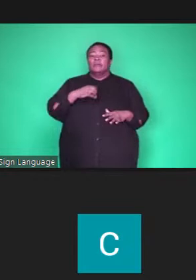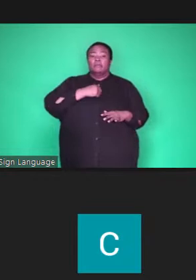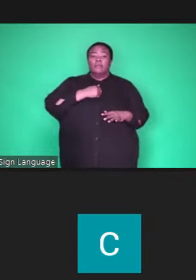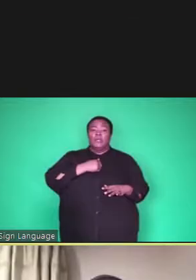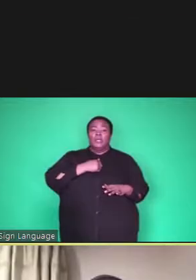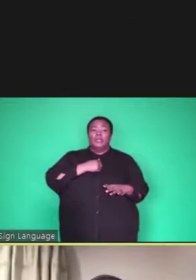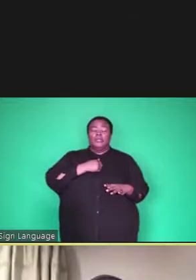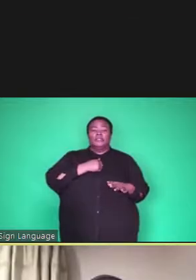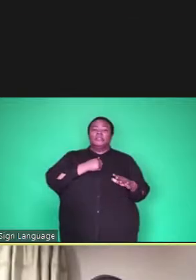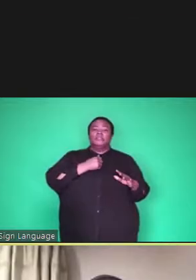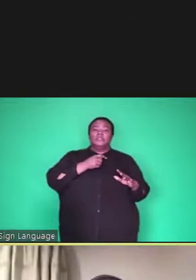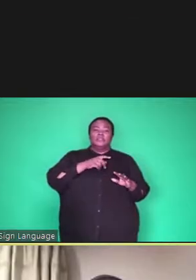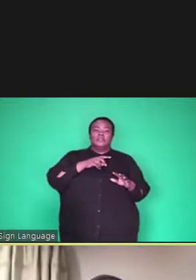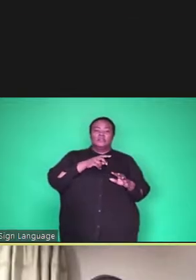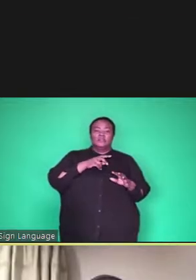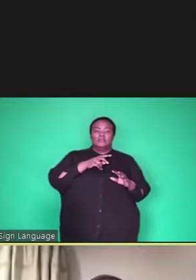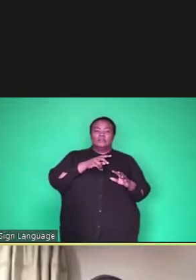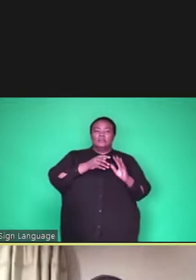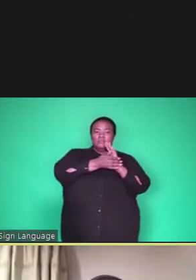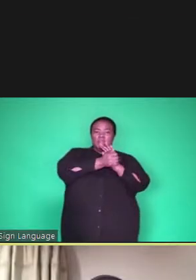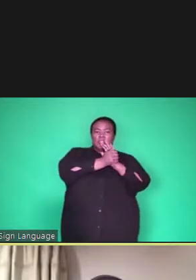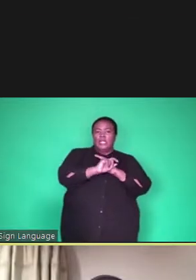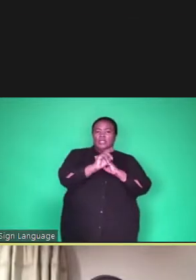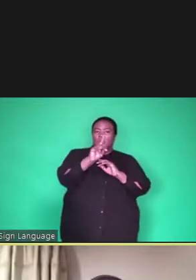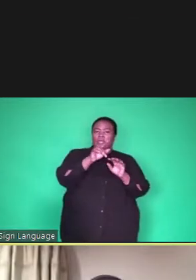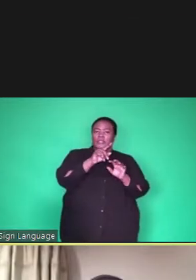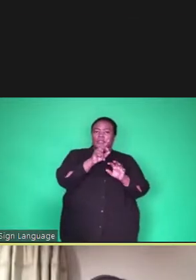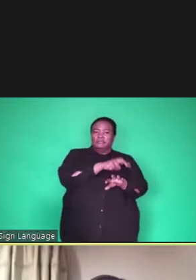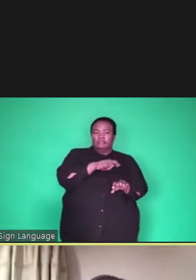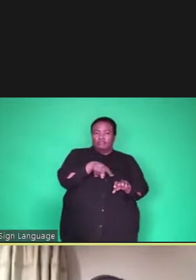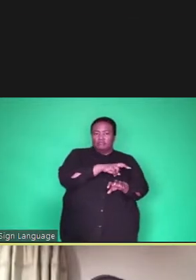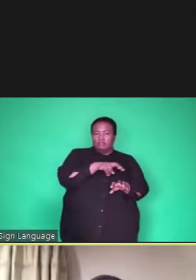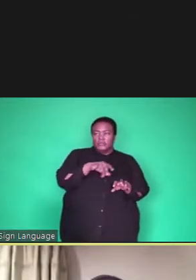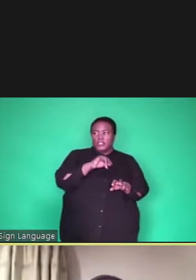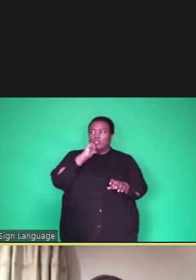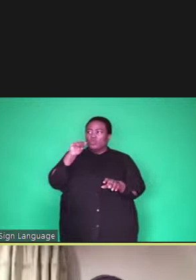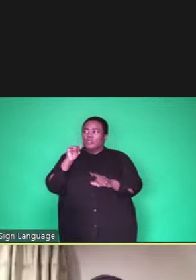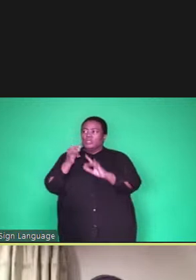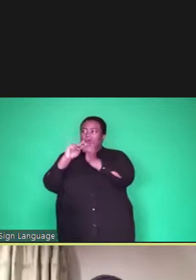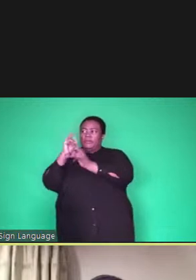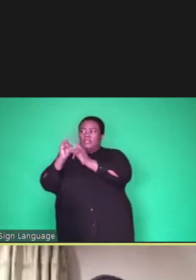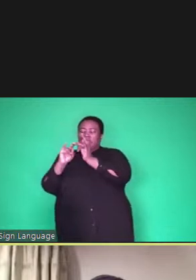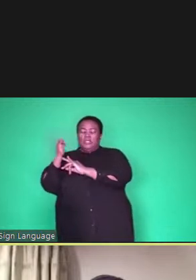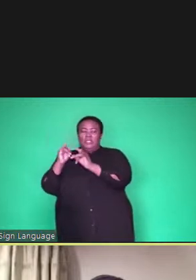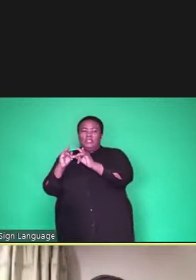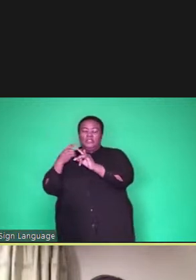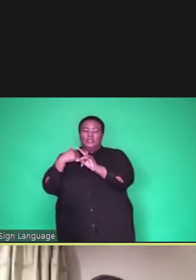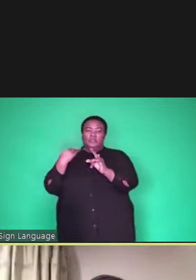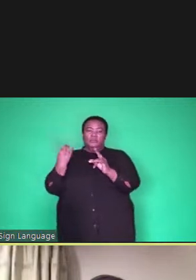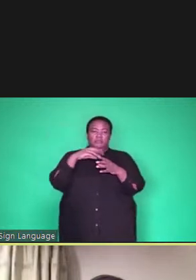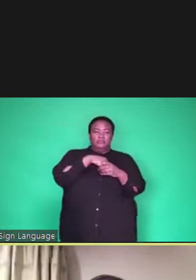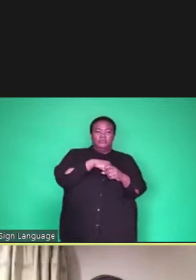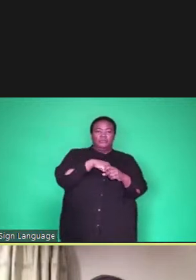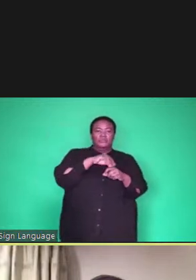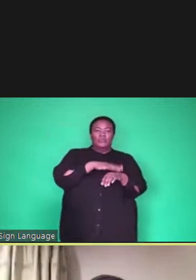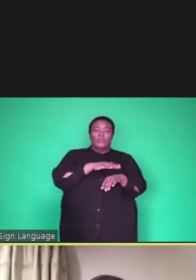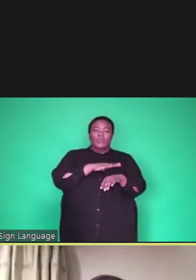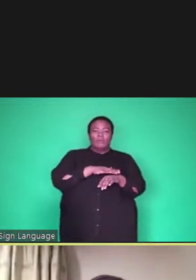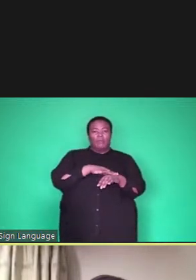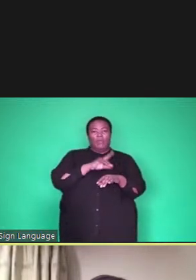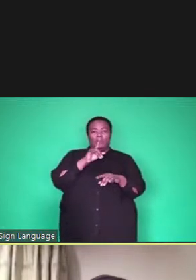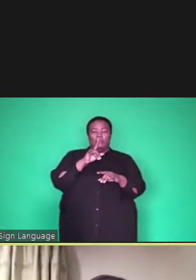in migration as opposed to urbanization. So I'm coming to this presentation with a slightly more thematic